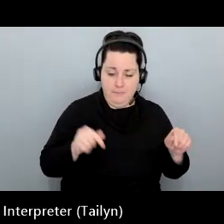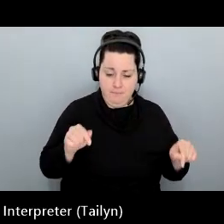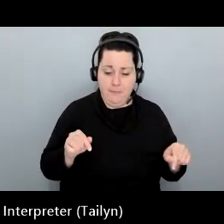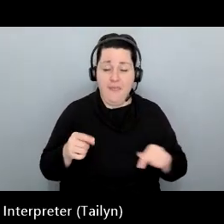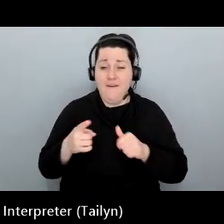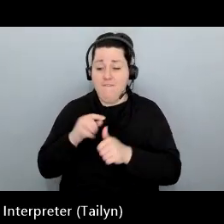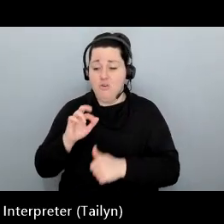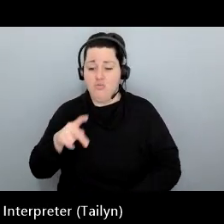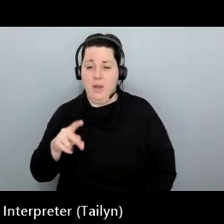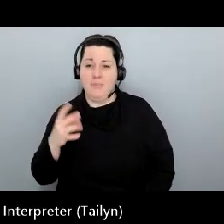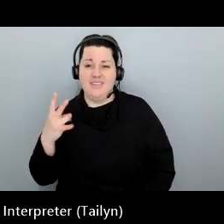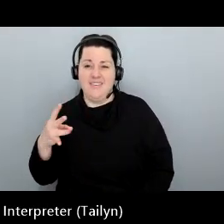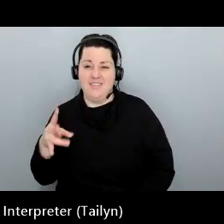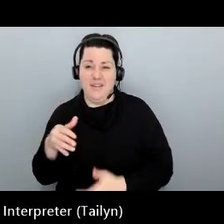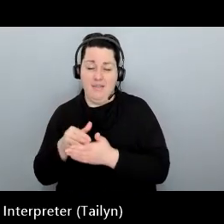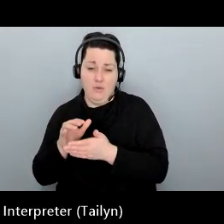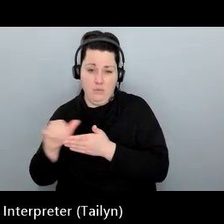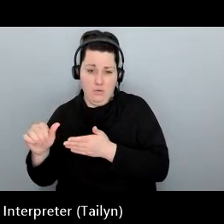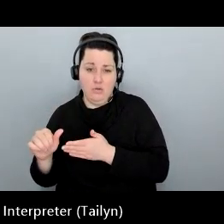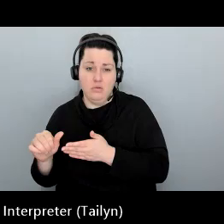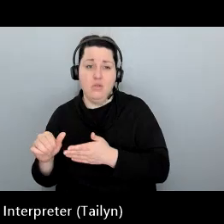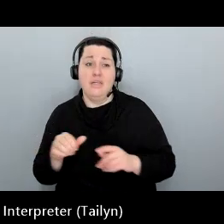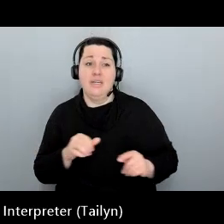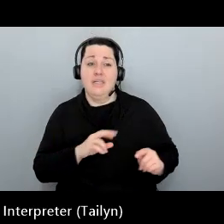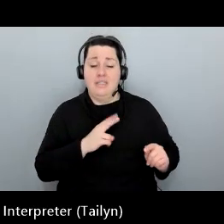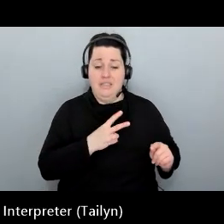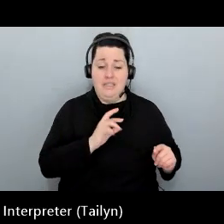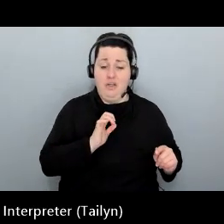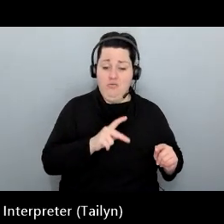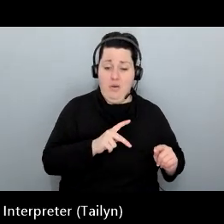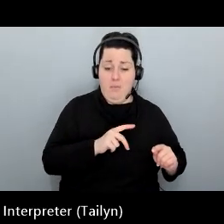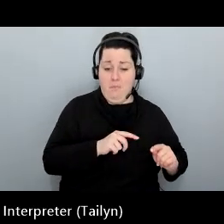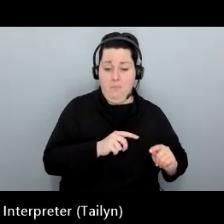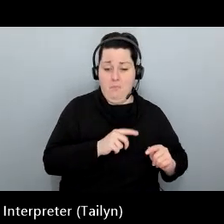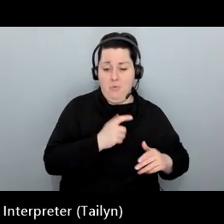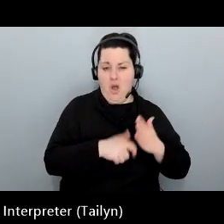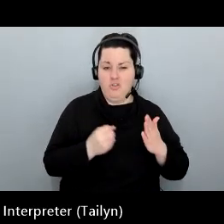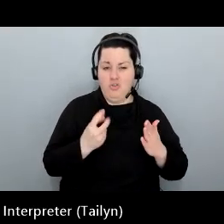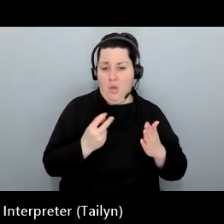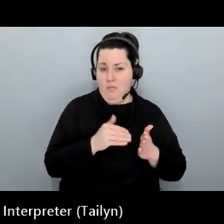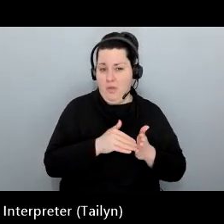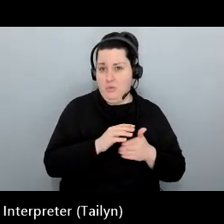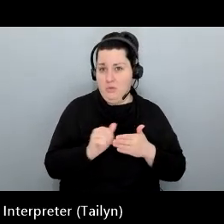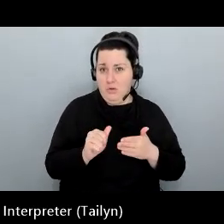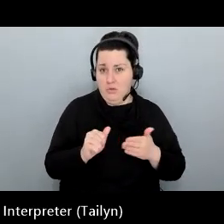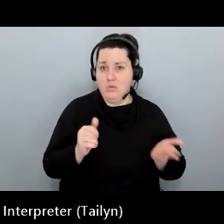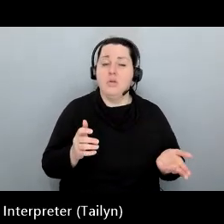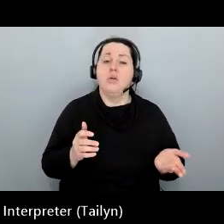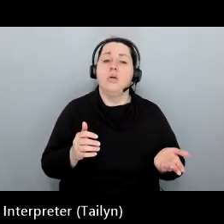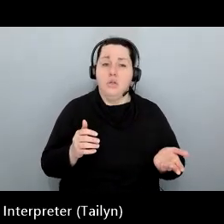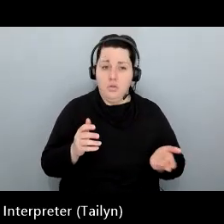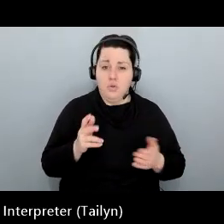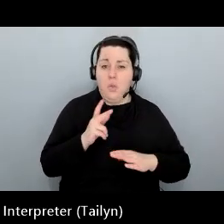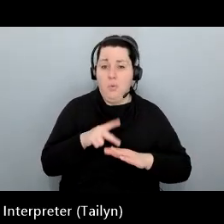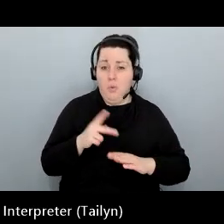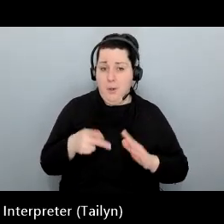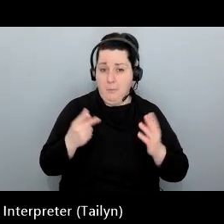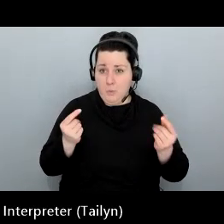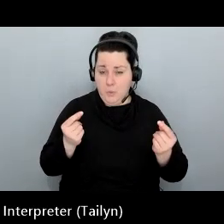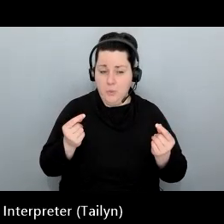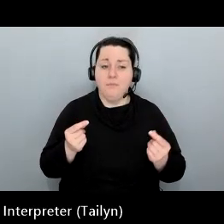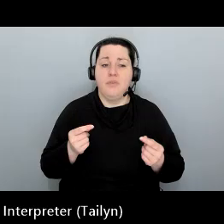cost me $17,000, and let's say the second one costs only 12,000. So this is how the program would work for me. For